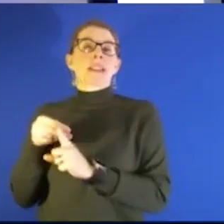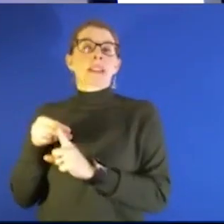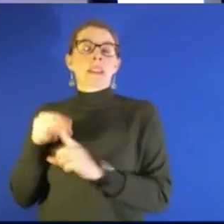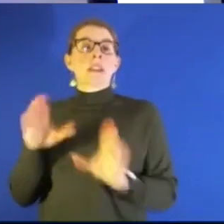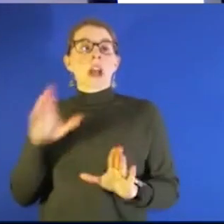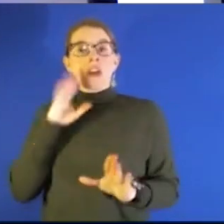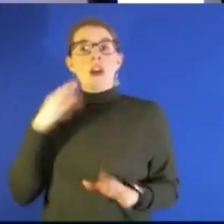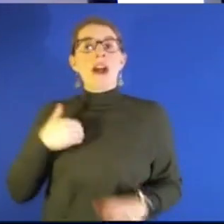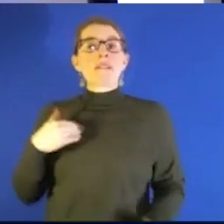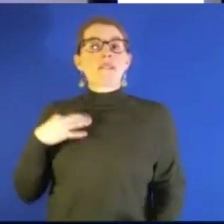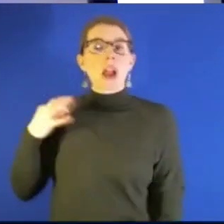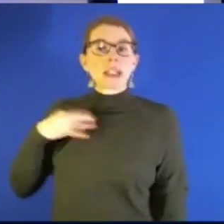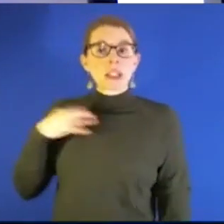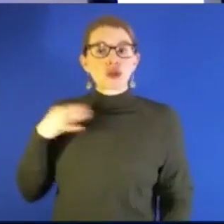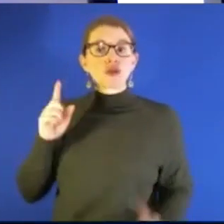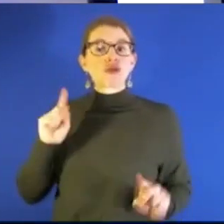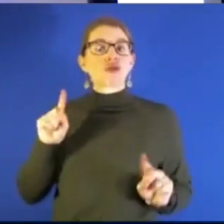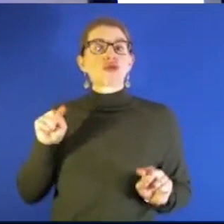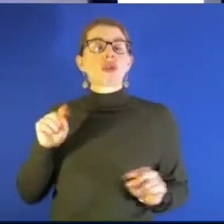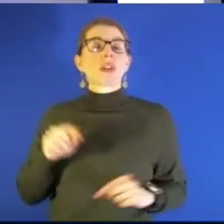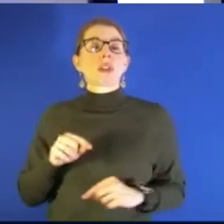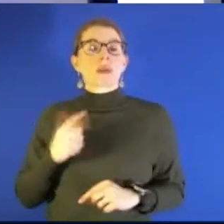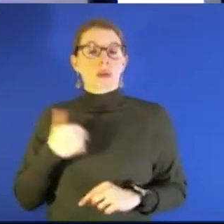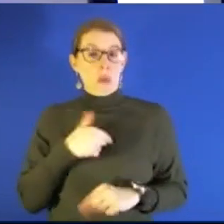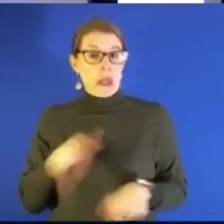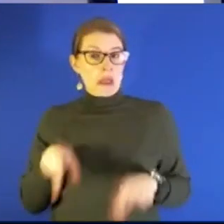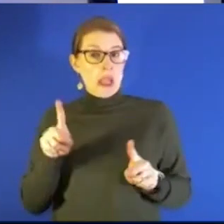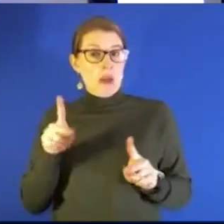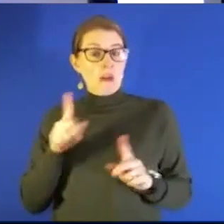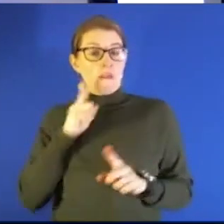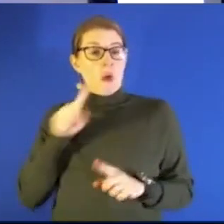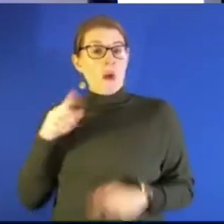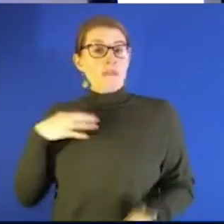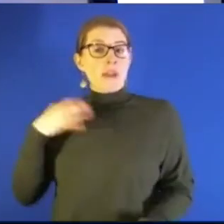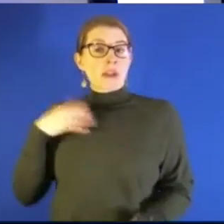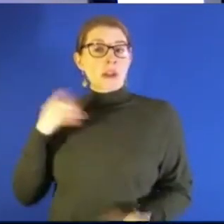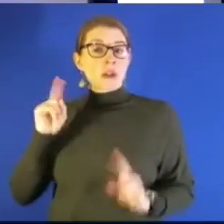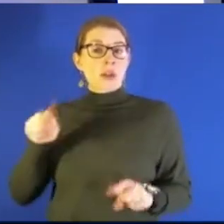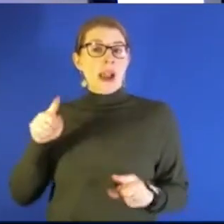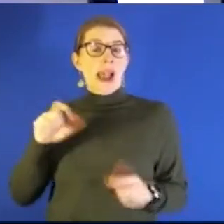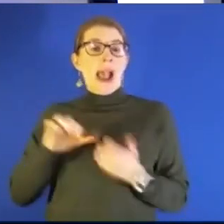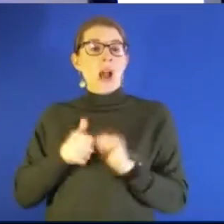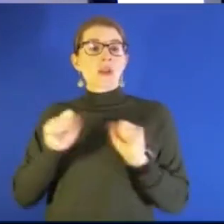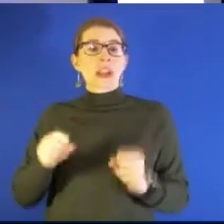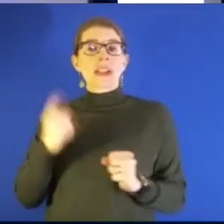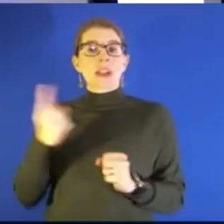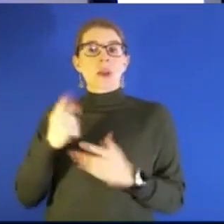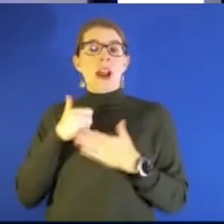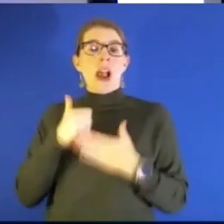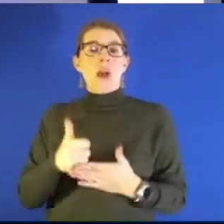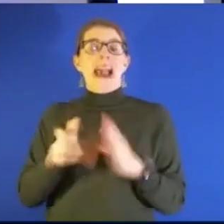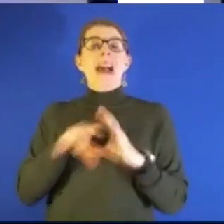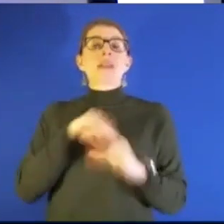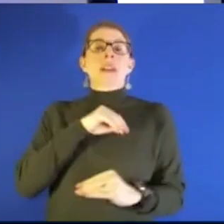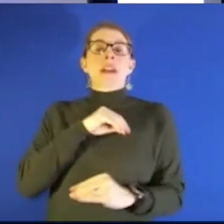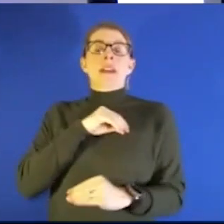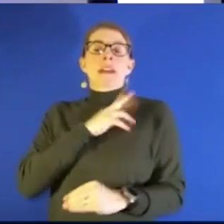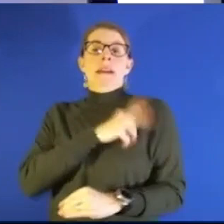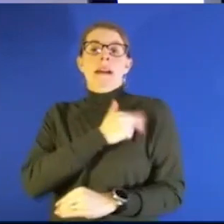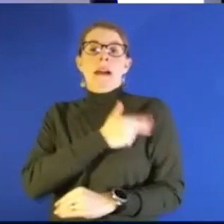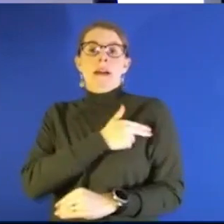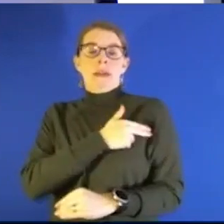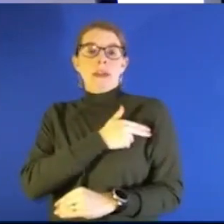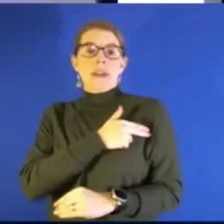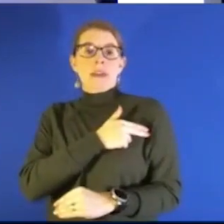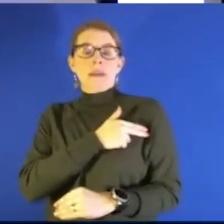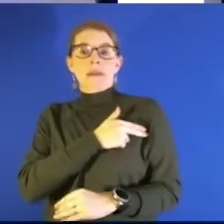that come in. Are we allowing for volunteers to come in? How can somebody help outside of the health system? That's a Chris Reardon question. My